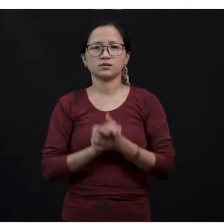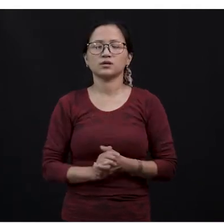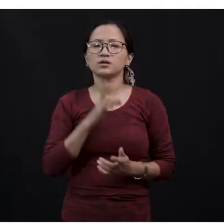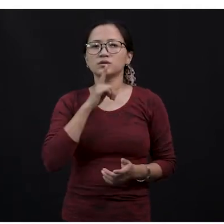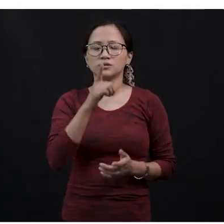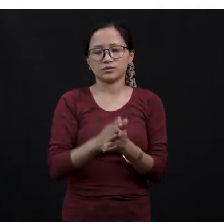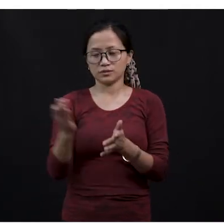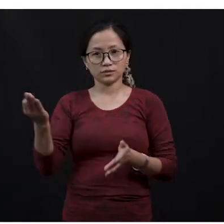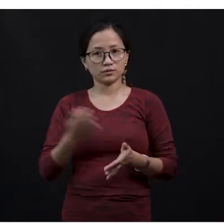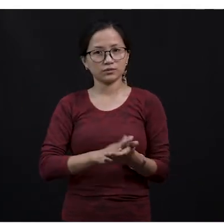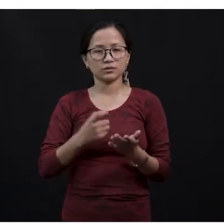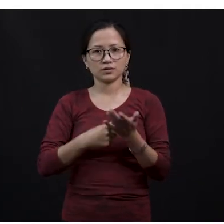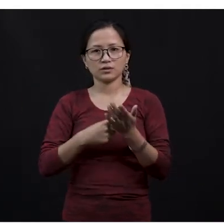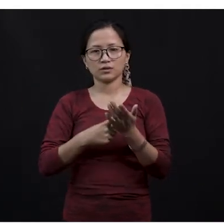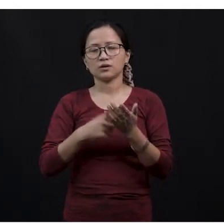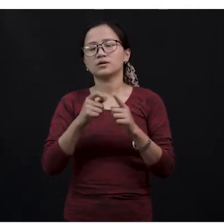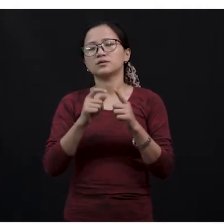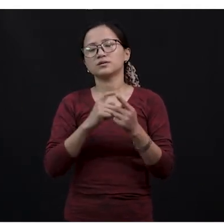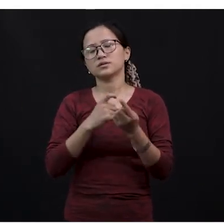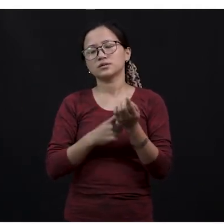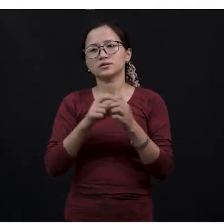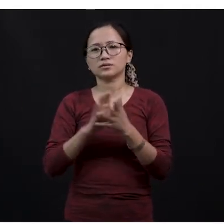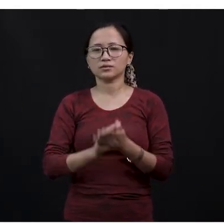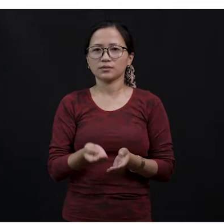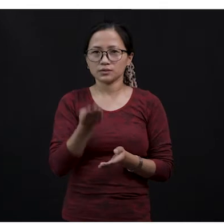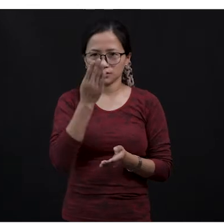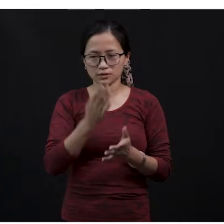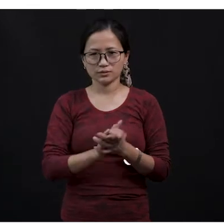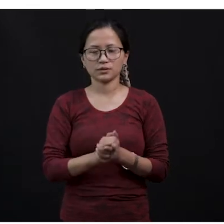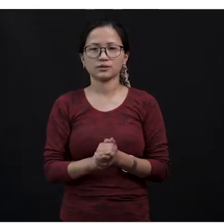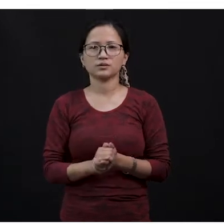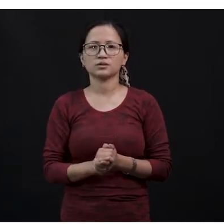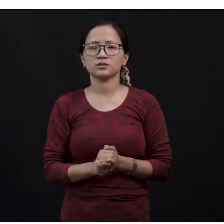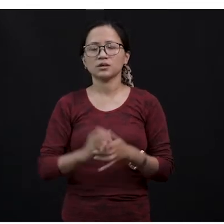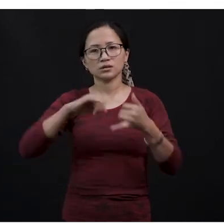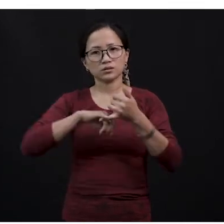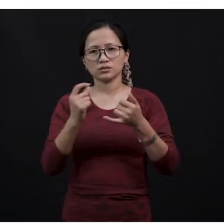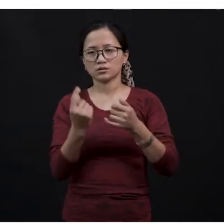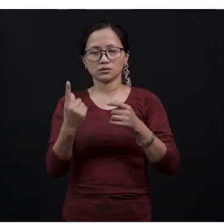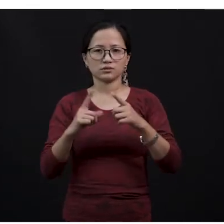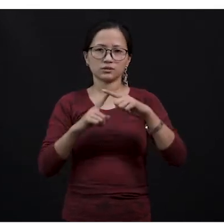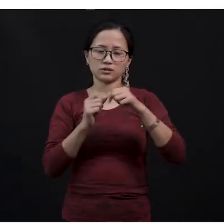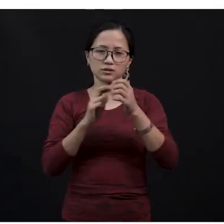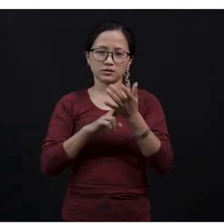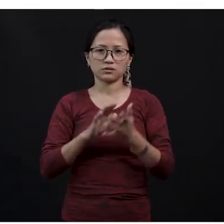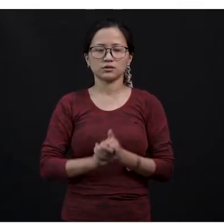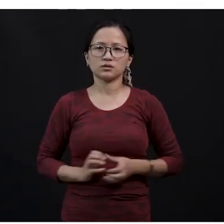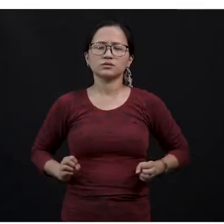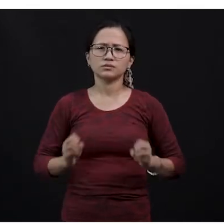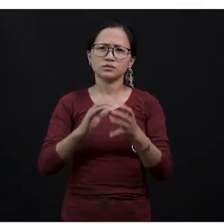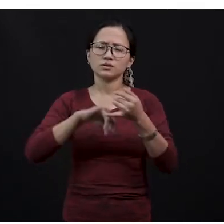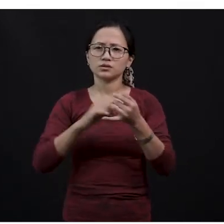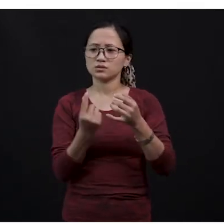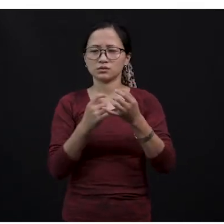introduced to a new religion called Islam, and there were those sultans started sajda, and there